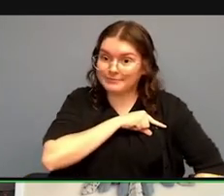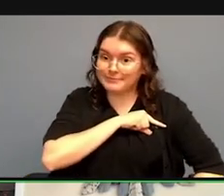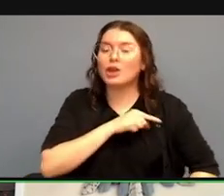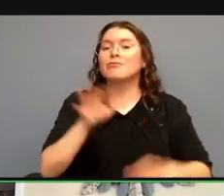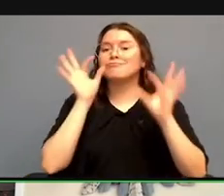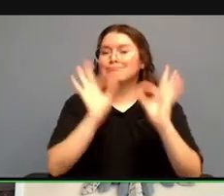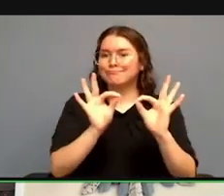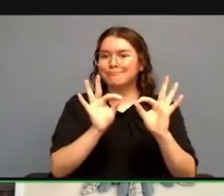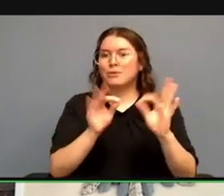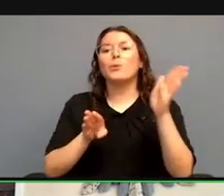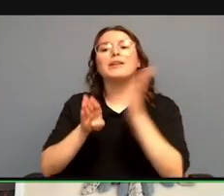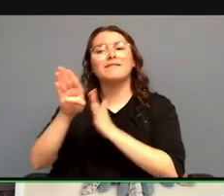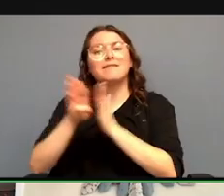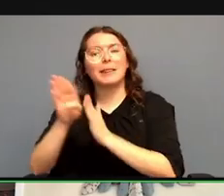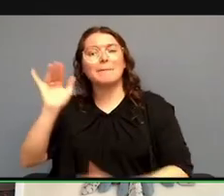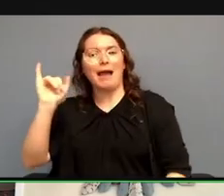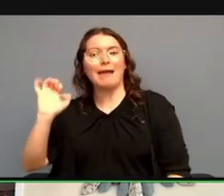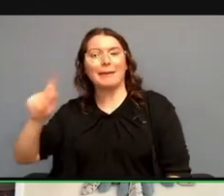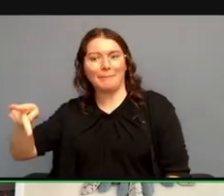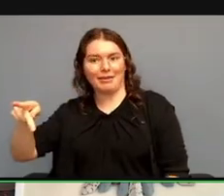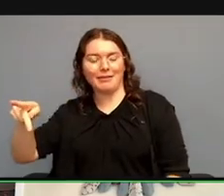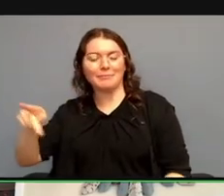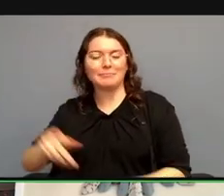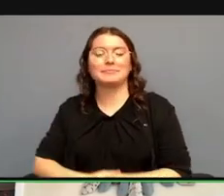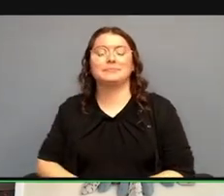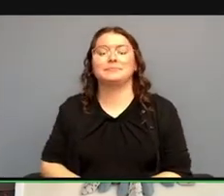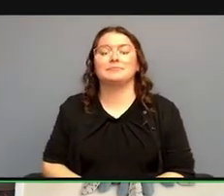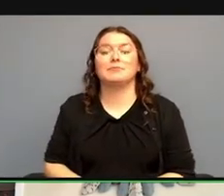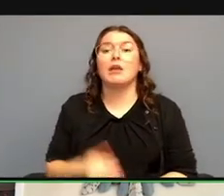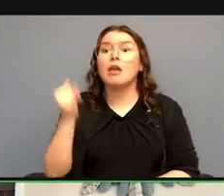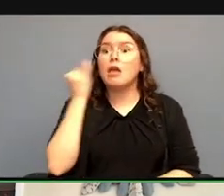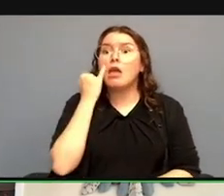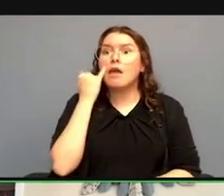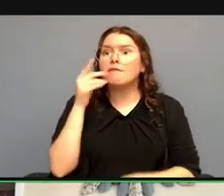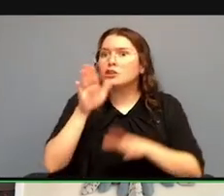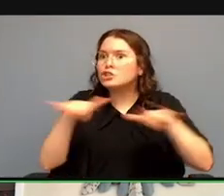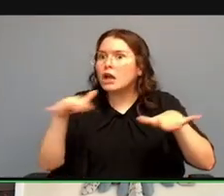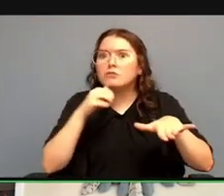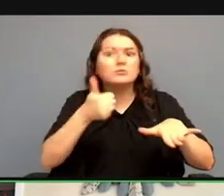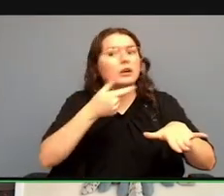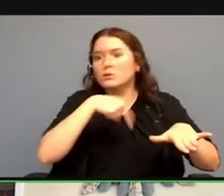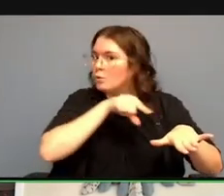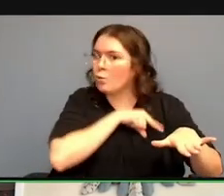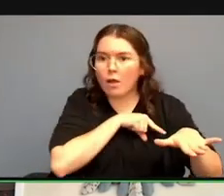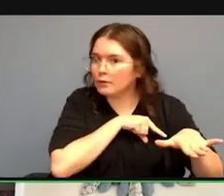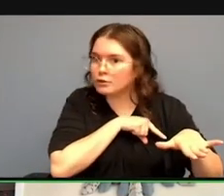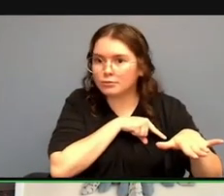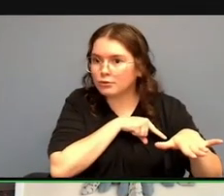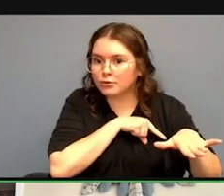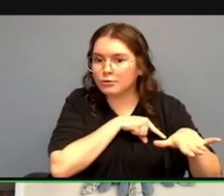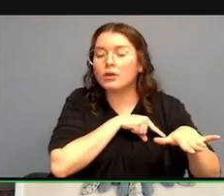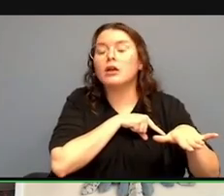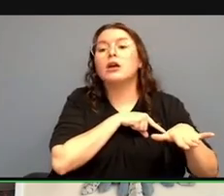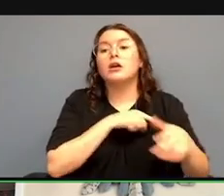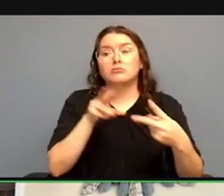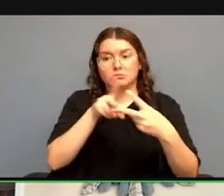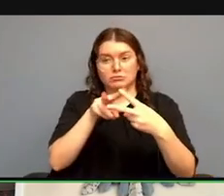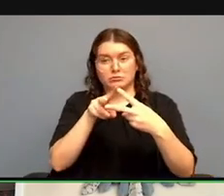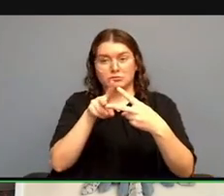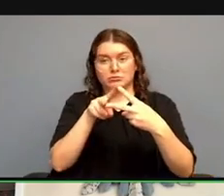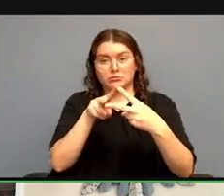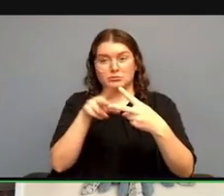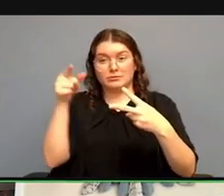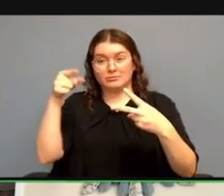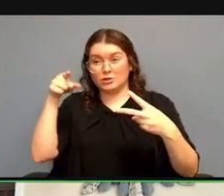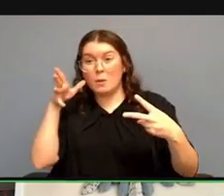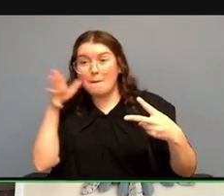great. We develop an IEP. If that child is not eligible, You have two choices as a parent